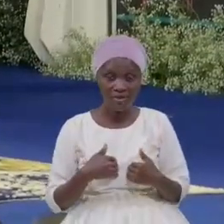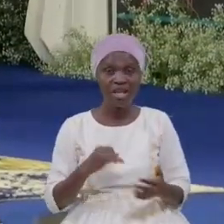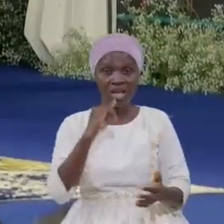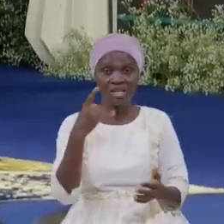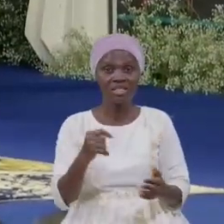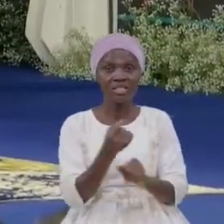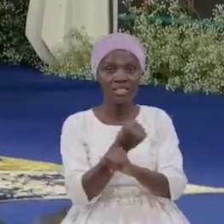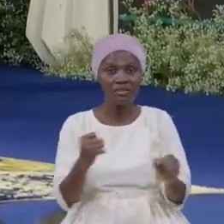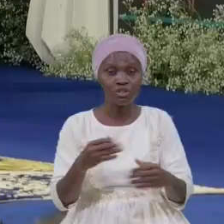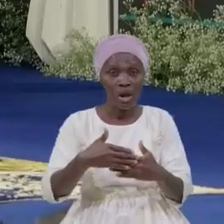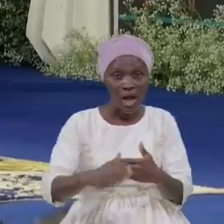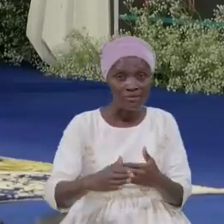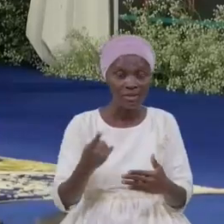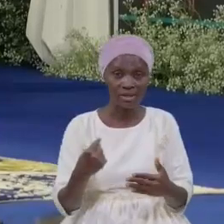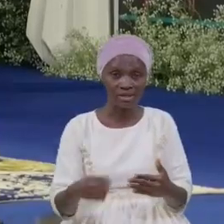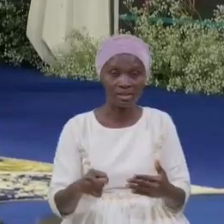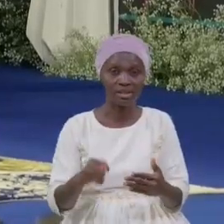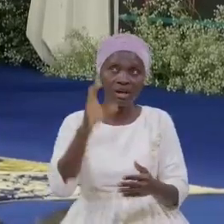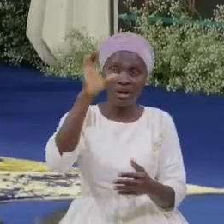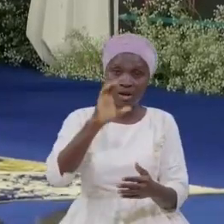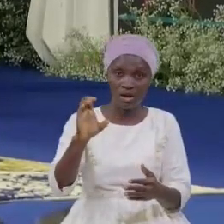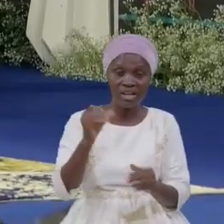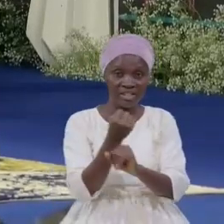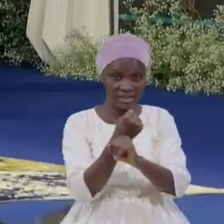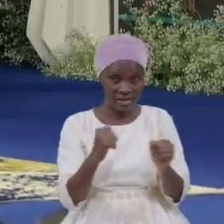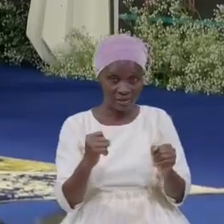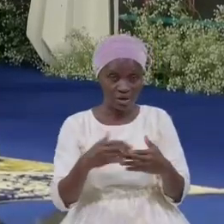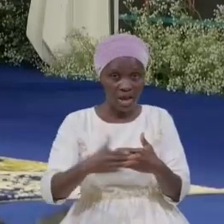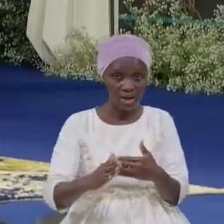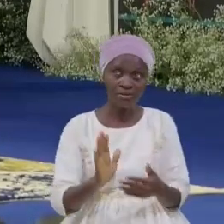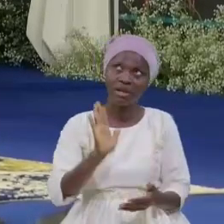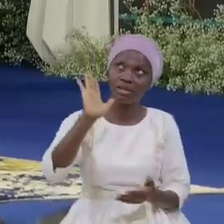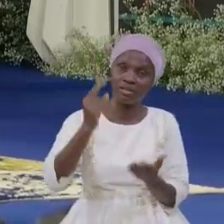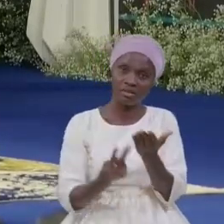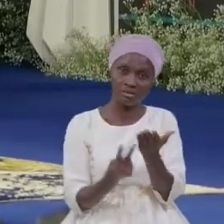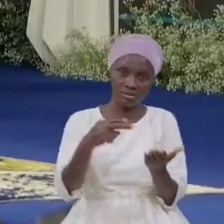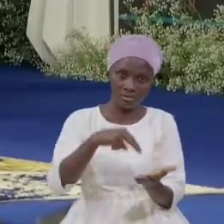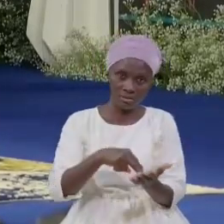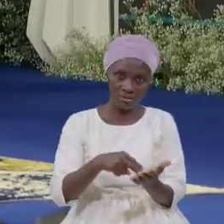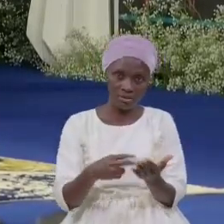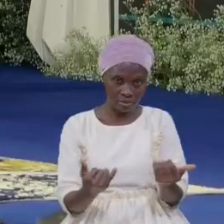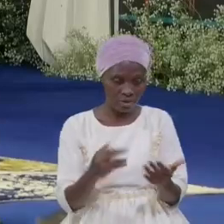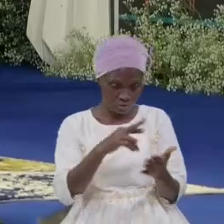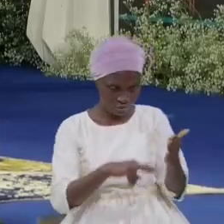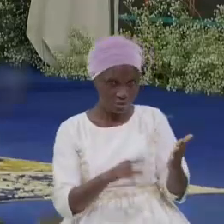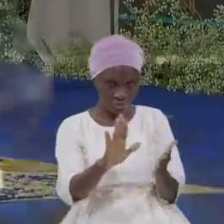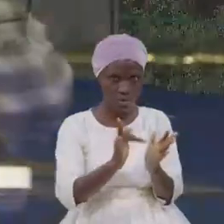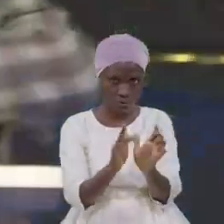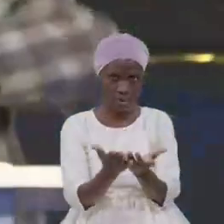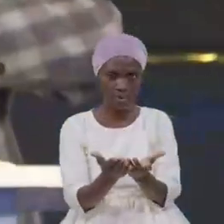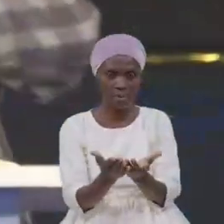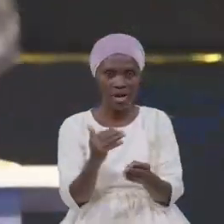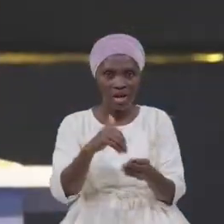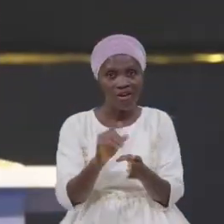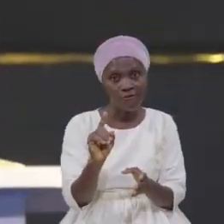the cross, the salvation after his resurrection. Look at your Bible in 1